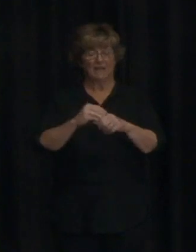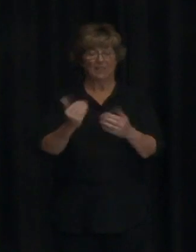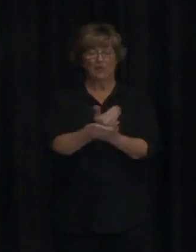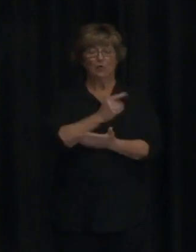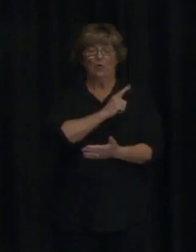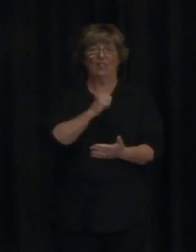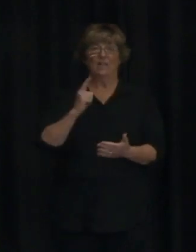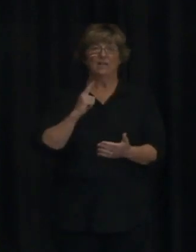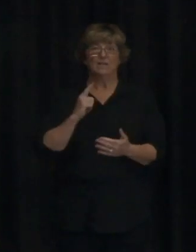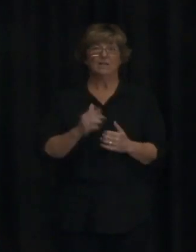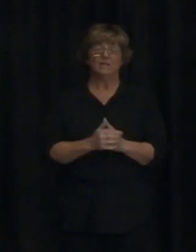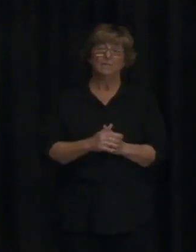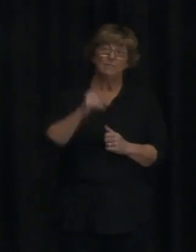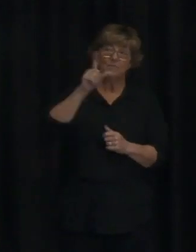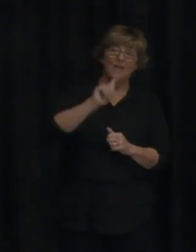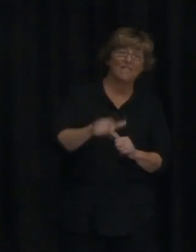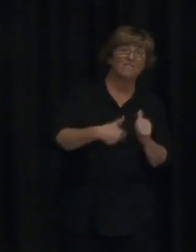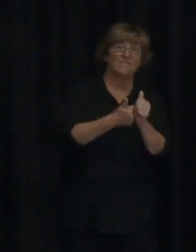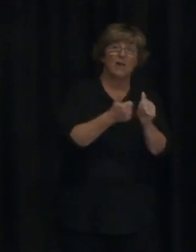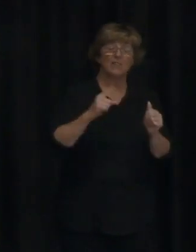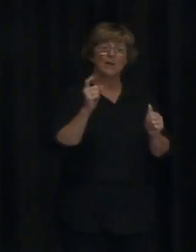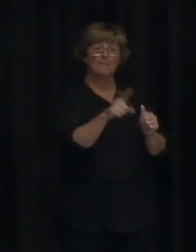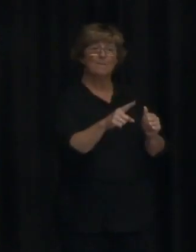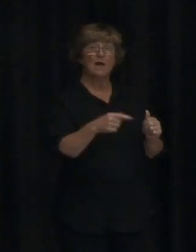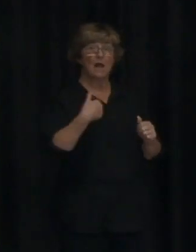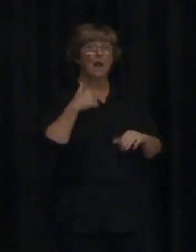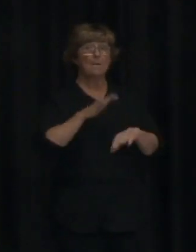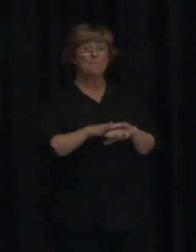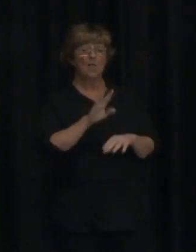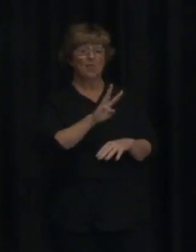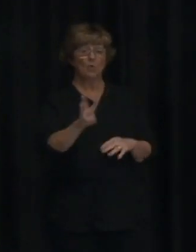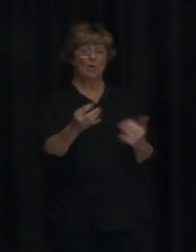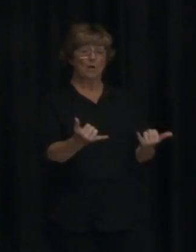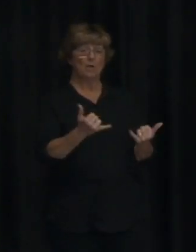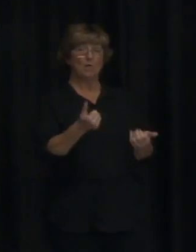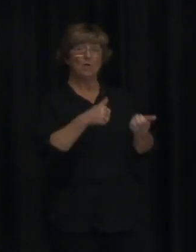legislation. Just to follow up, Governor, I'm on the website right now